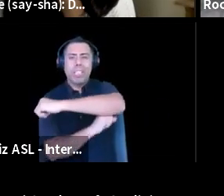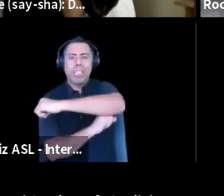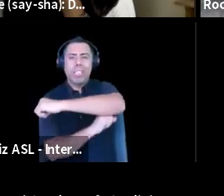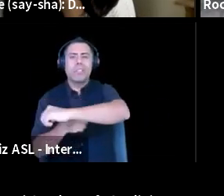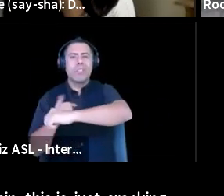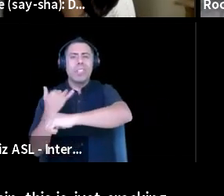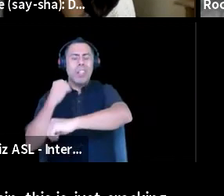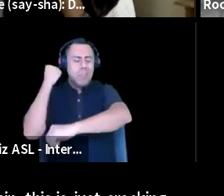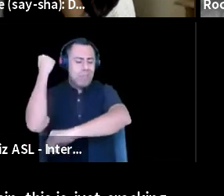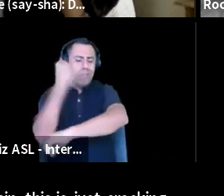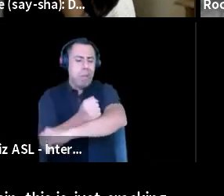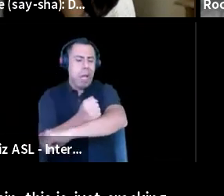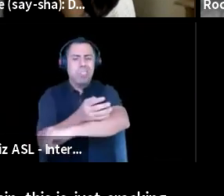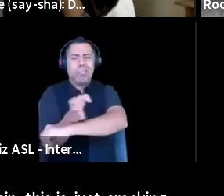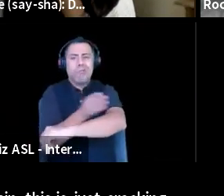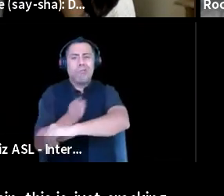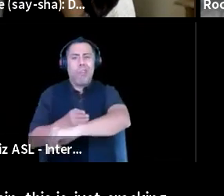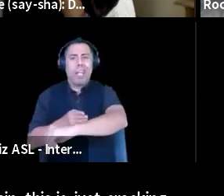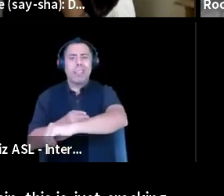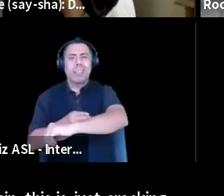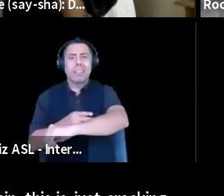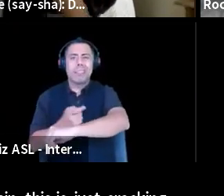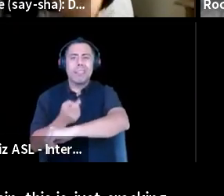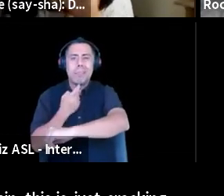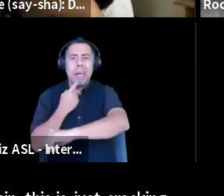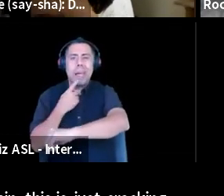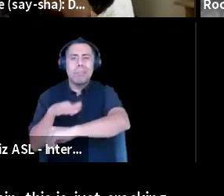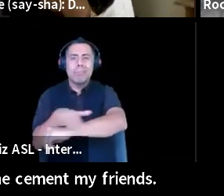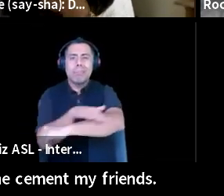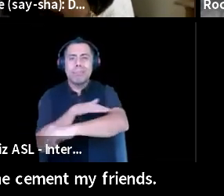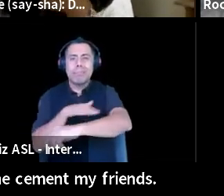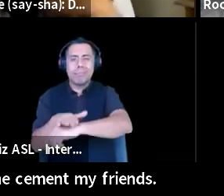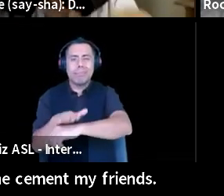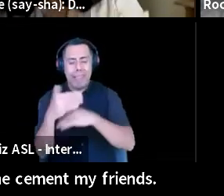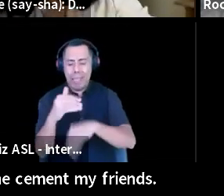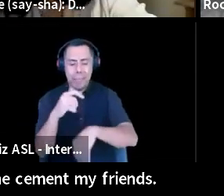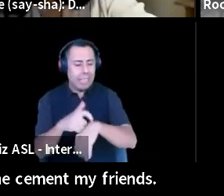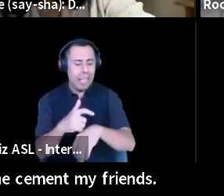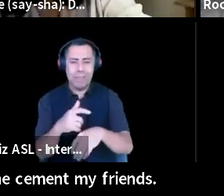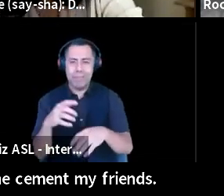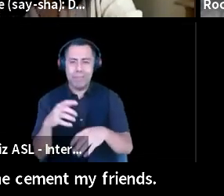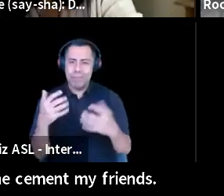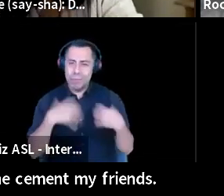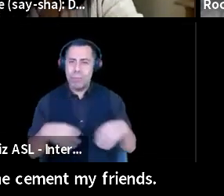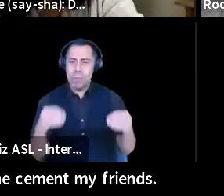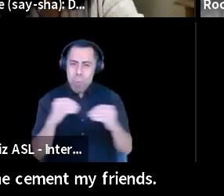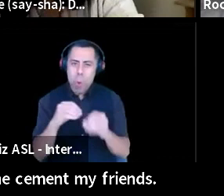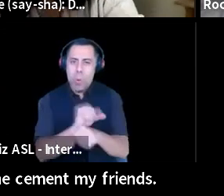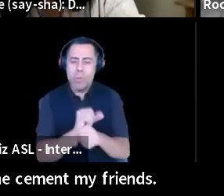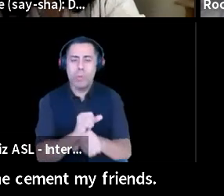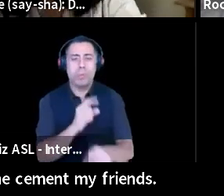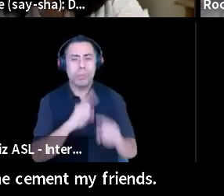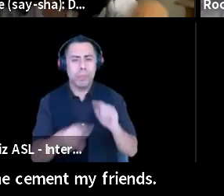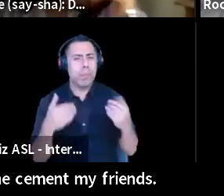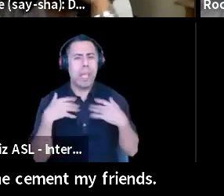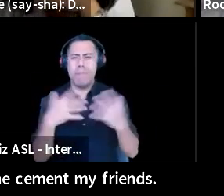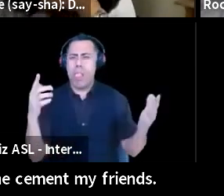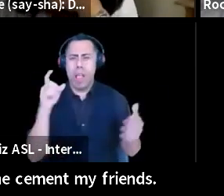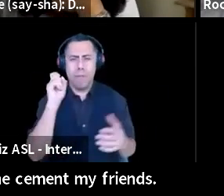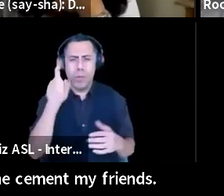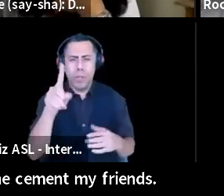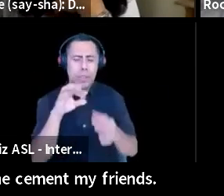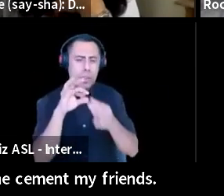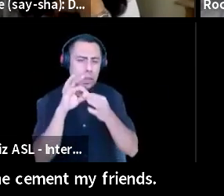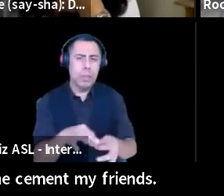such limited time. There's been several questions, so around disabled justice and the Indigenous community,